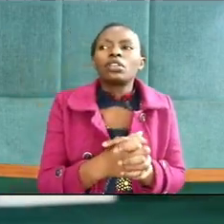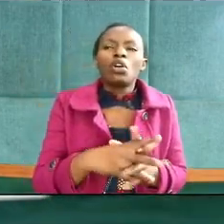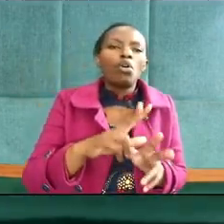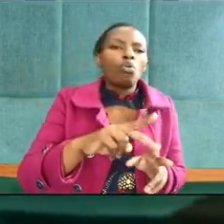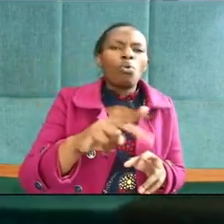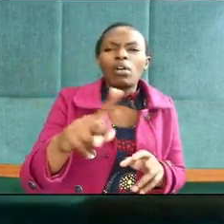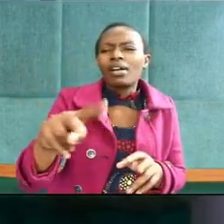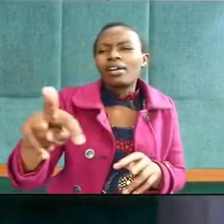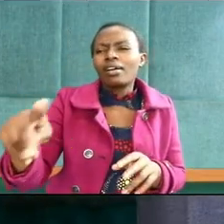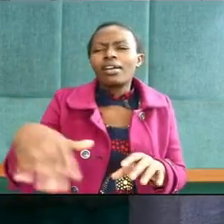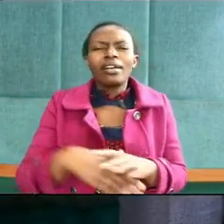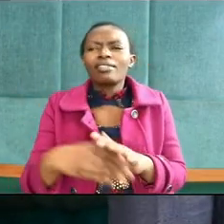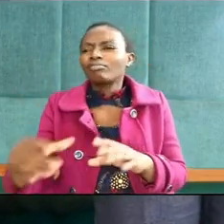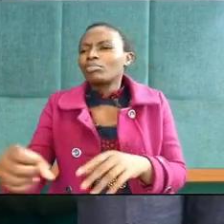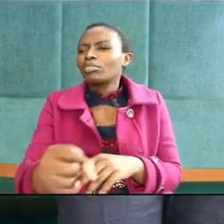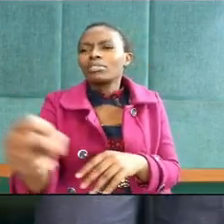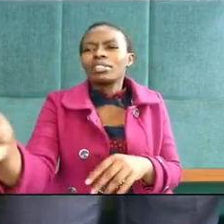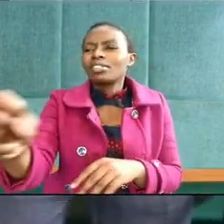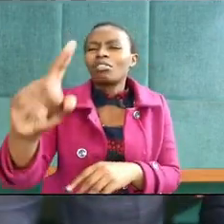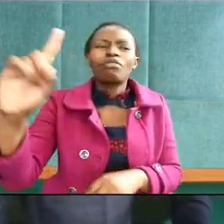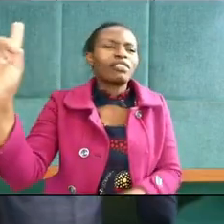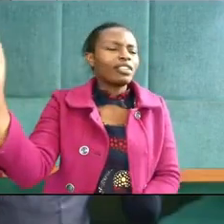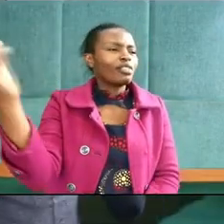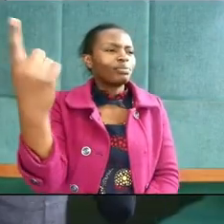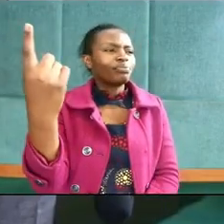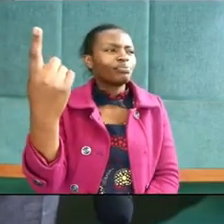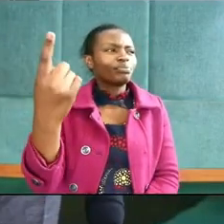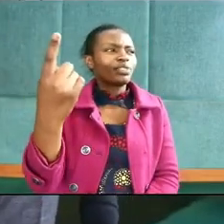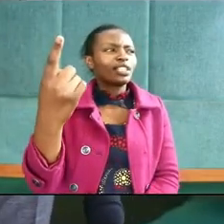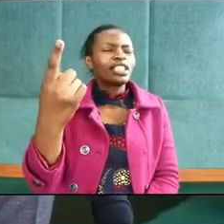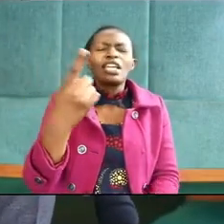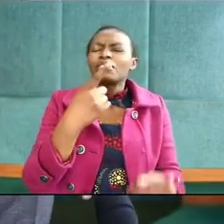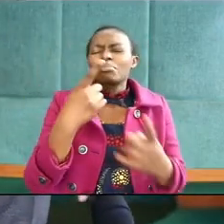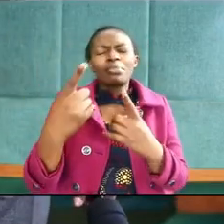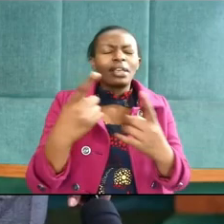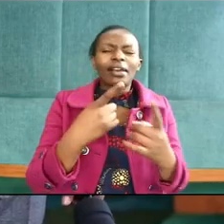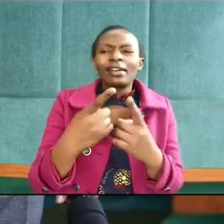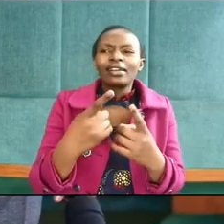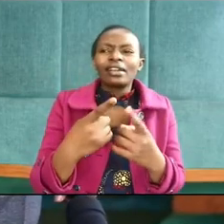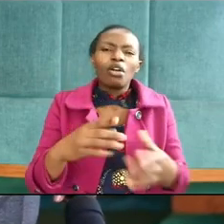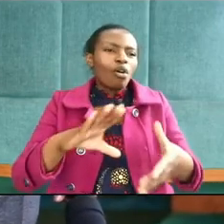Walk in the streets of Nairobi. Enjoy just the freedom.